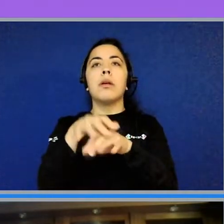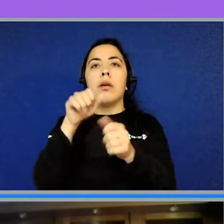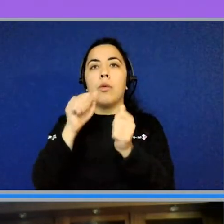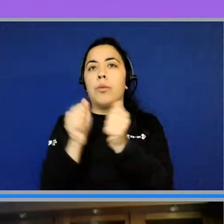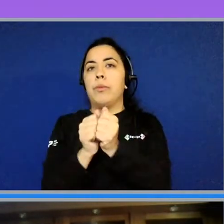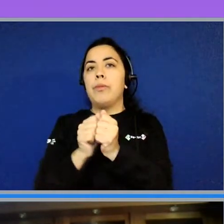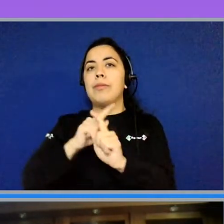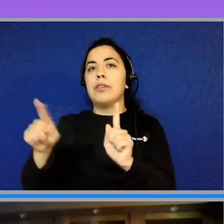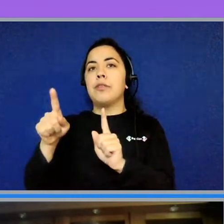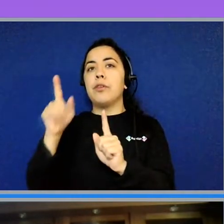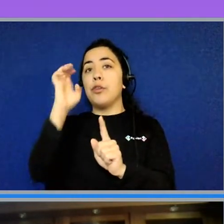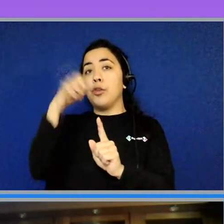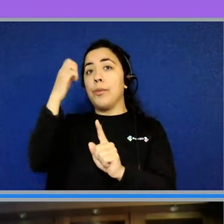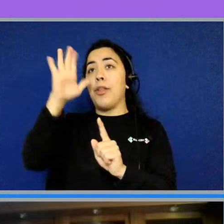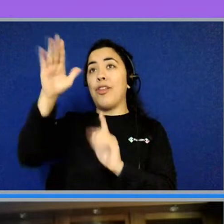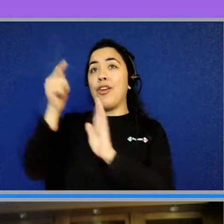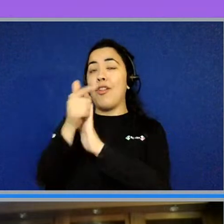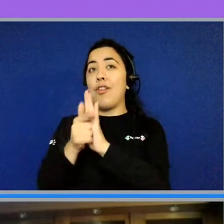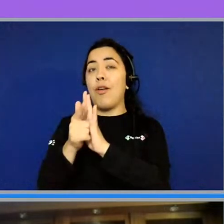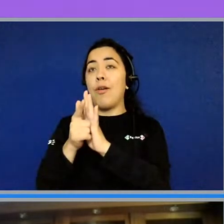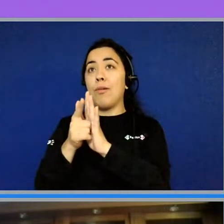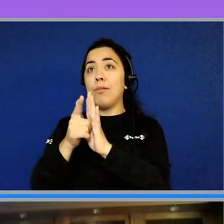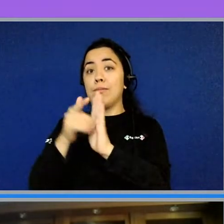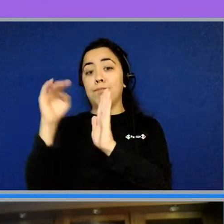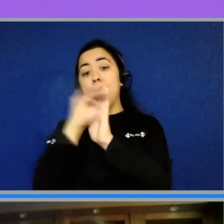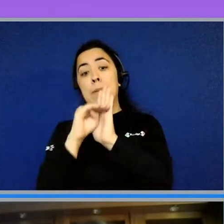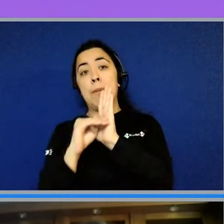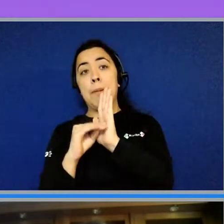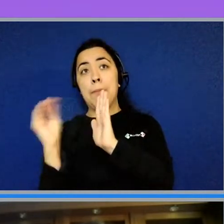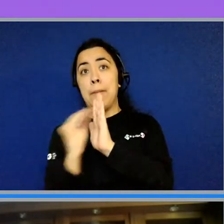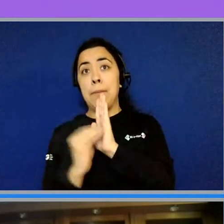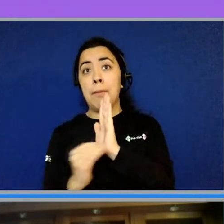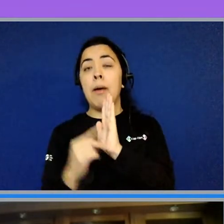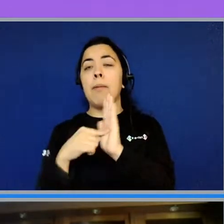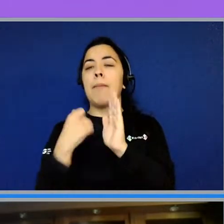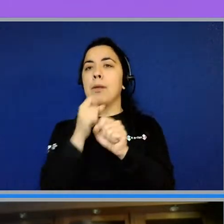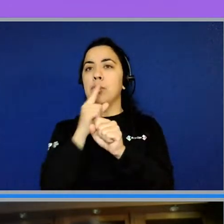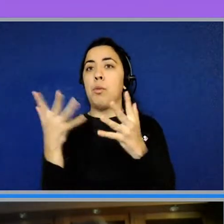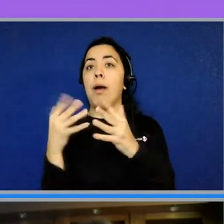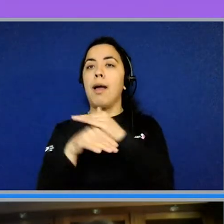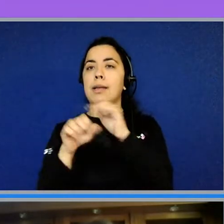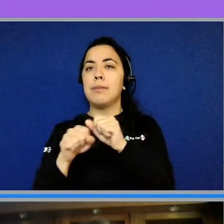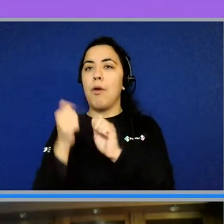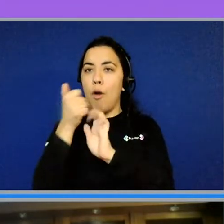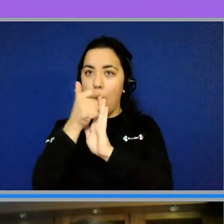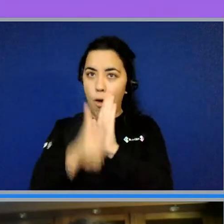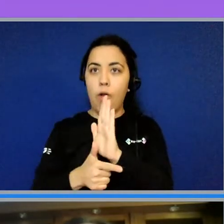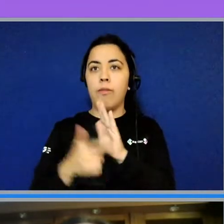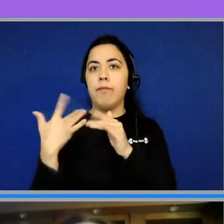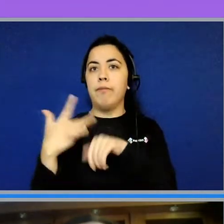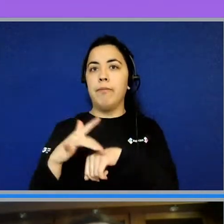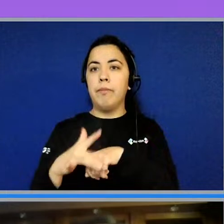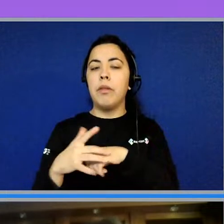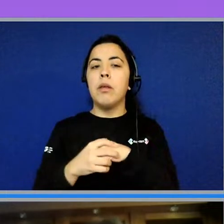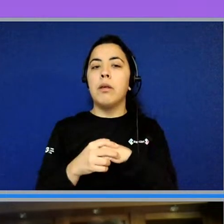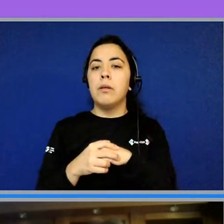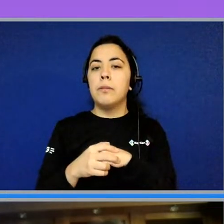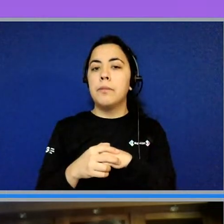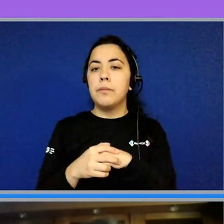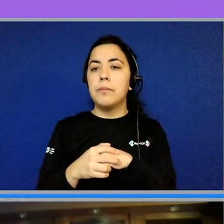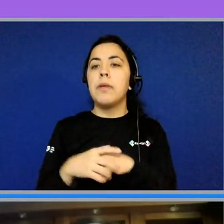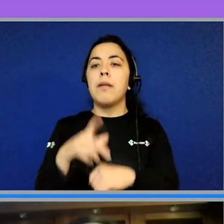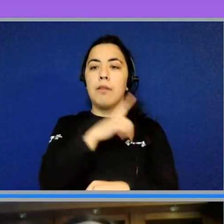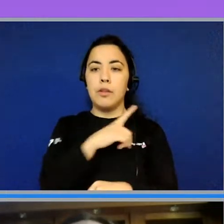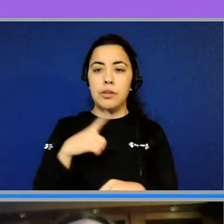European legislations. In the areas of accessibility, for example, in the telecommunications legislation, in the audiovisual media service